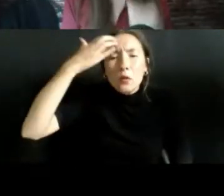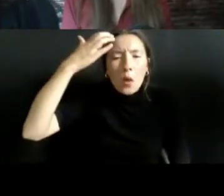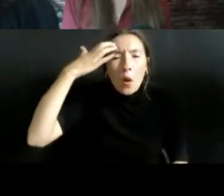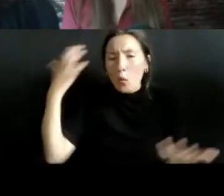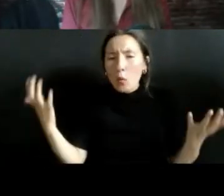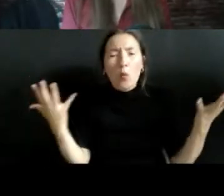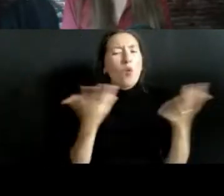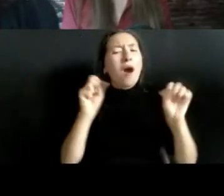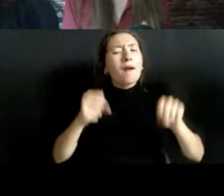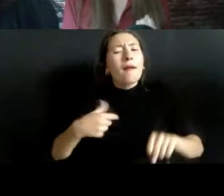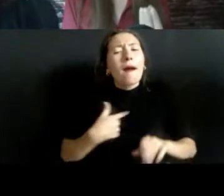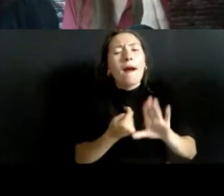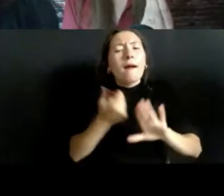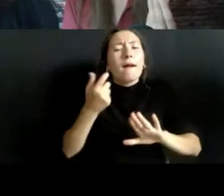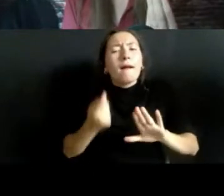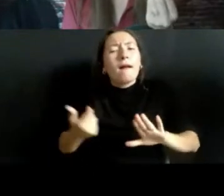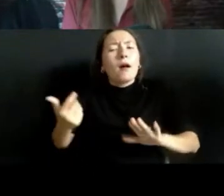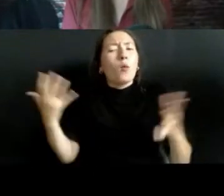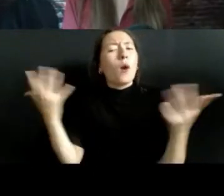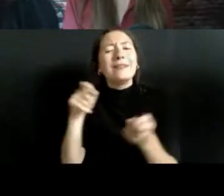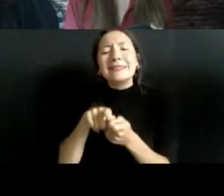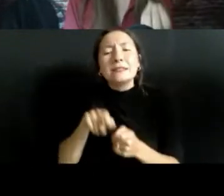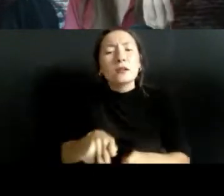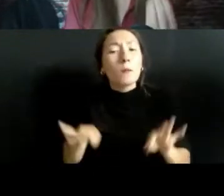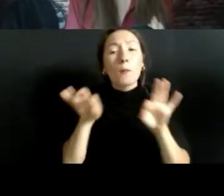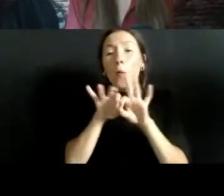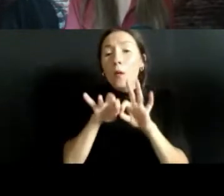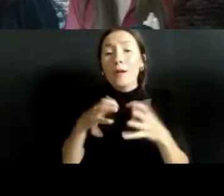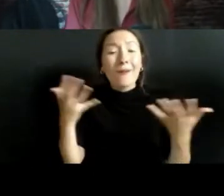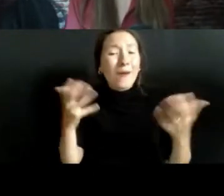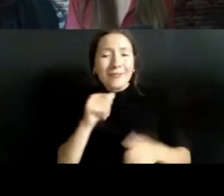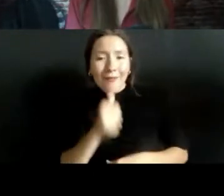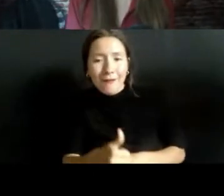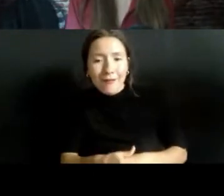enough for the lesson that I'm trying to teach?